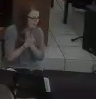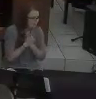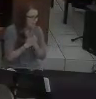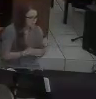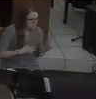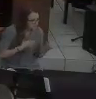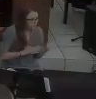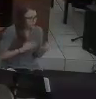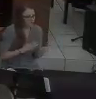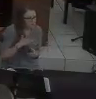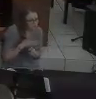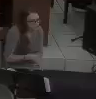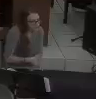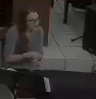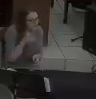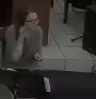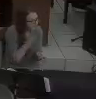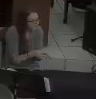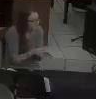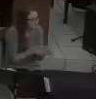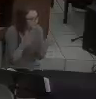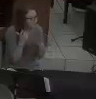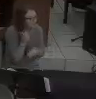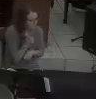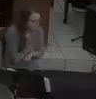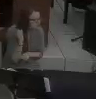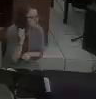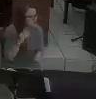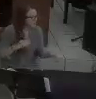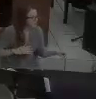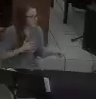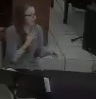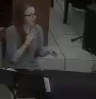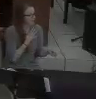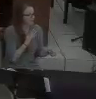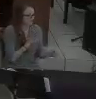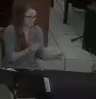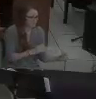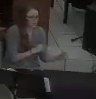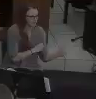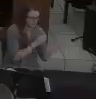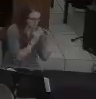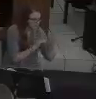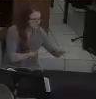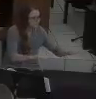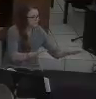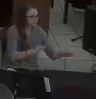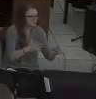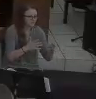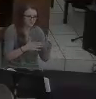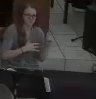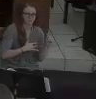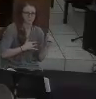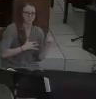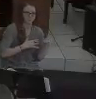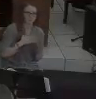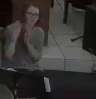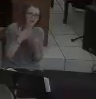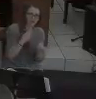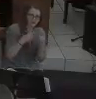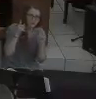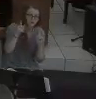faith, and to be moved and empowered to share the bounty in our hearts given to us by you with